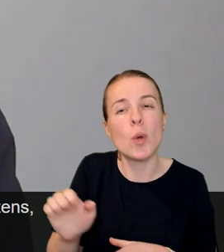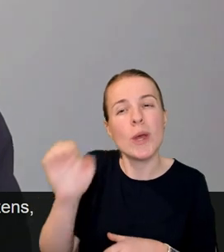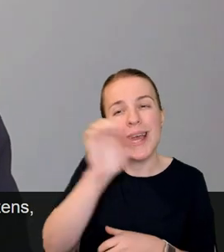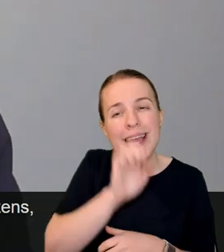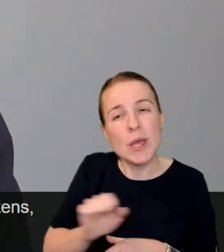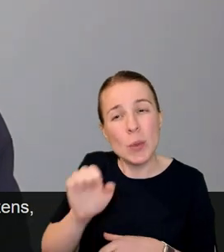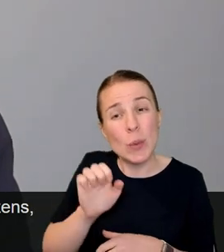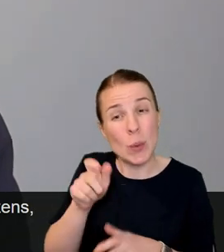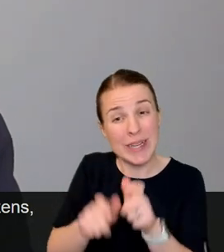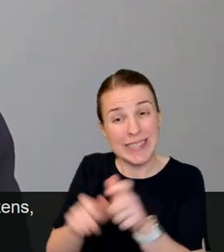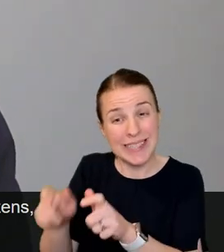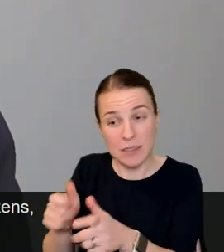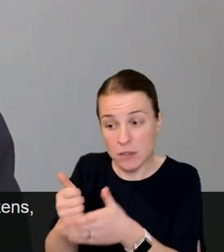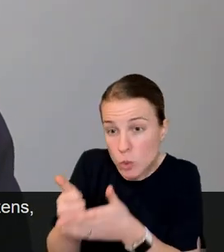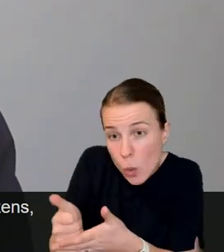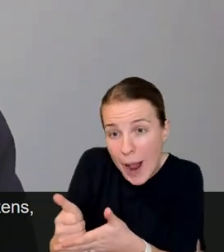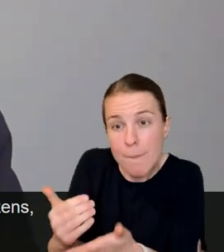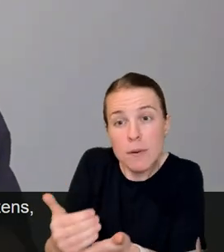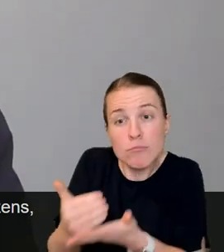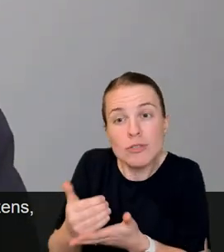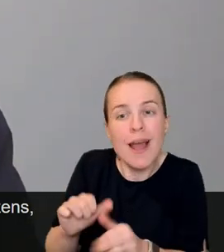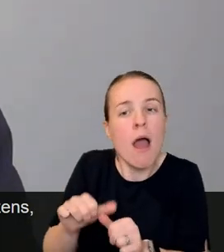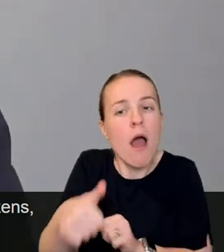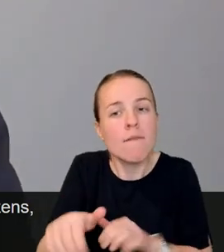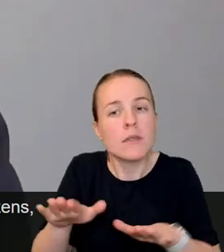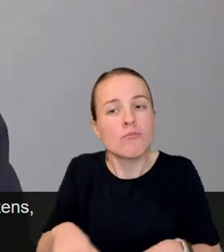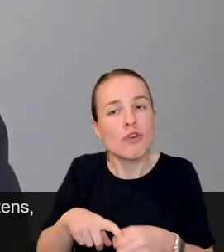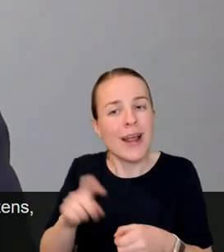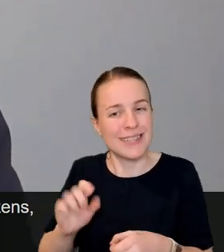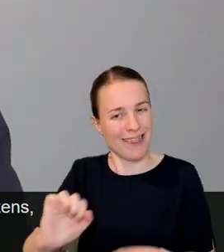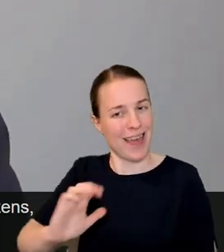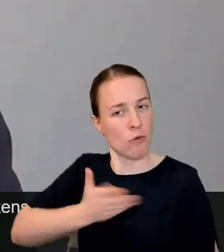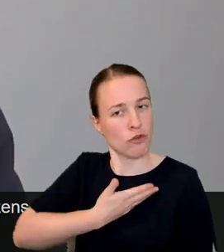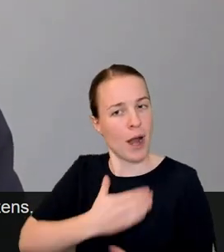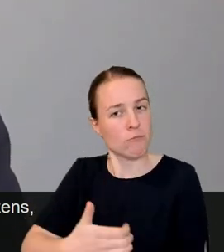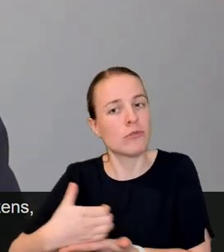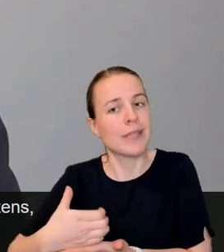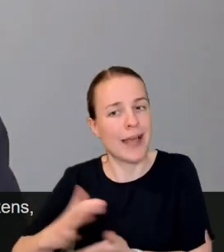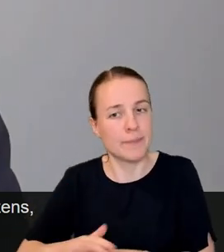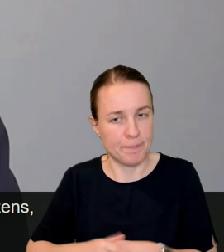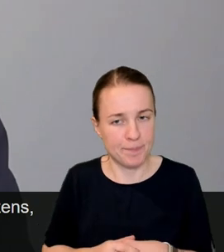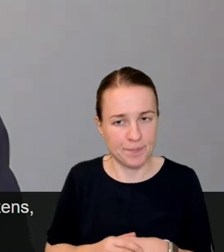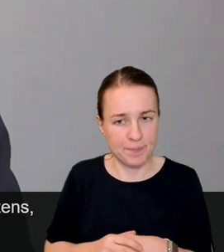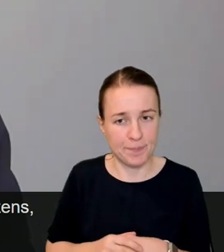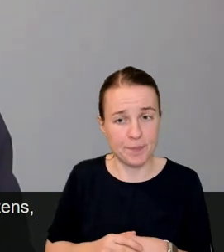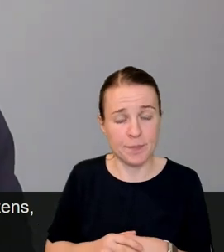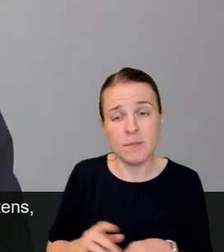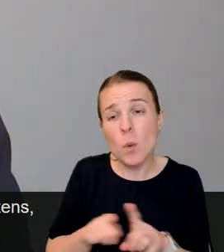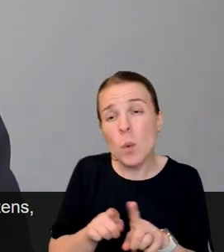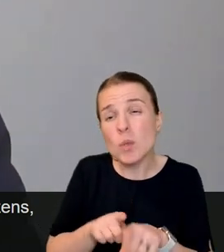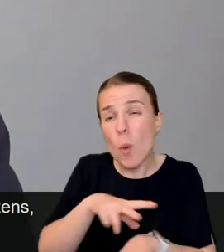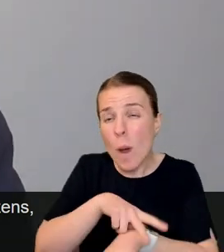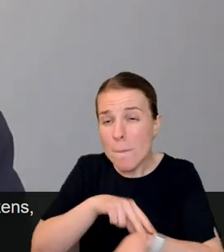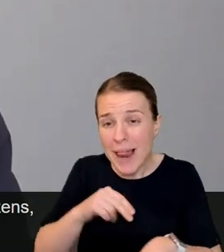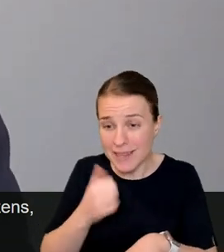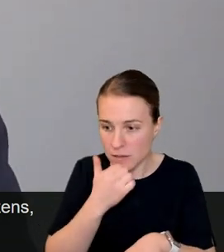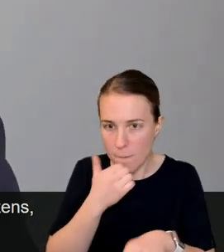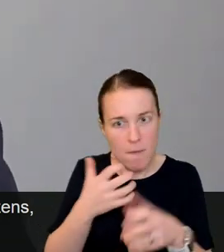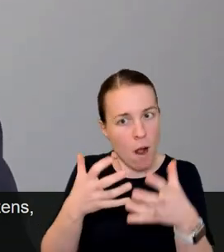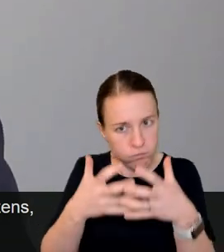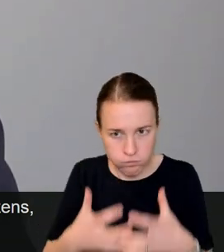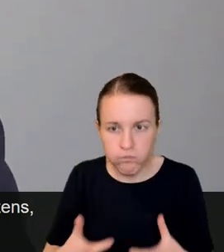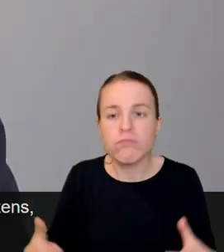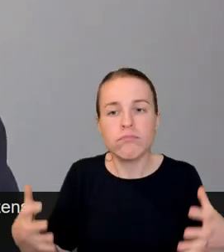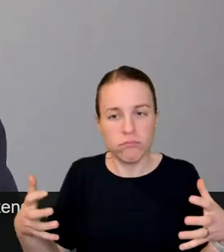their rights post-Brexit. We've delivered a significant increase in police numbers, helping